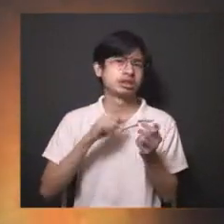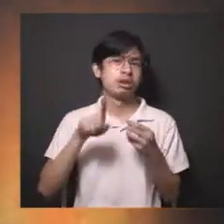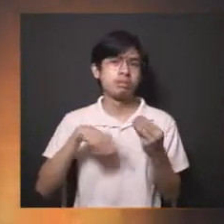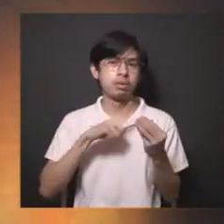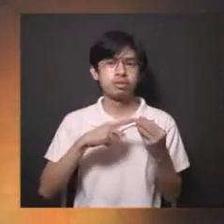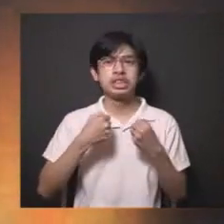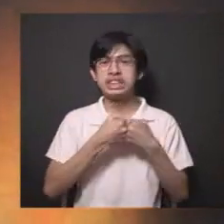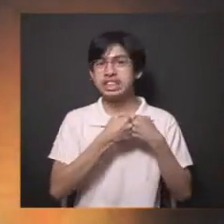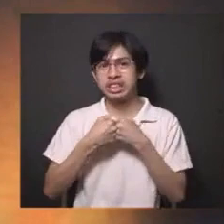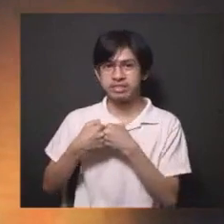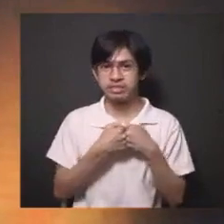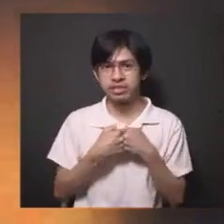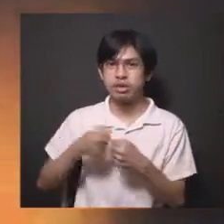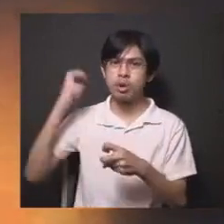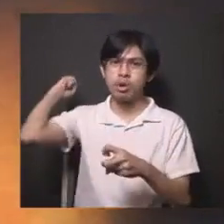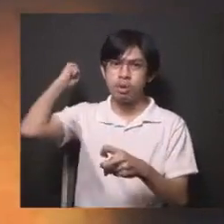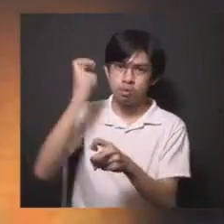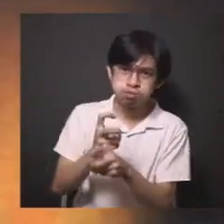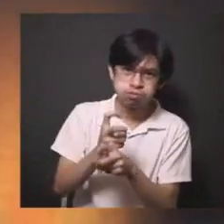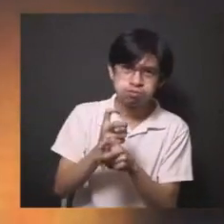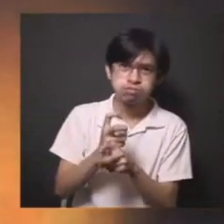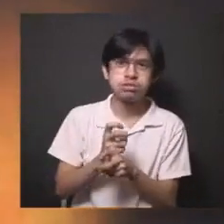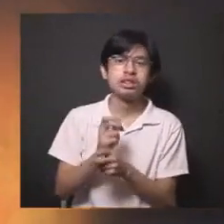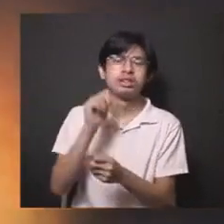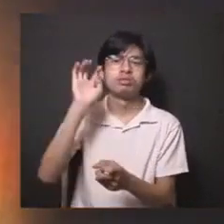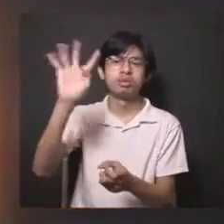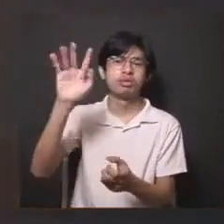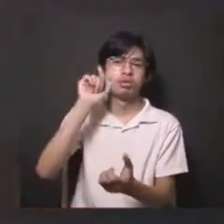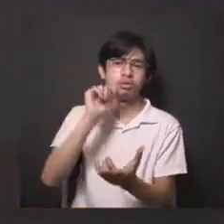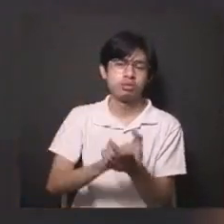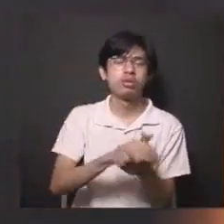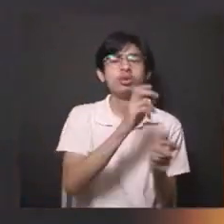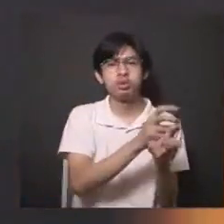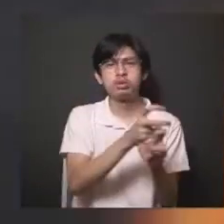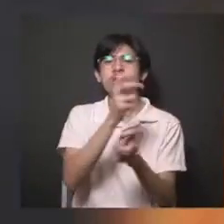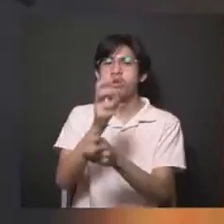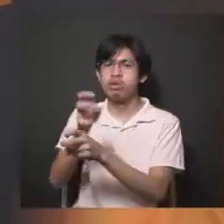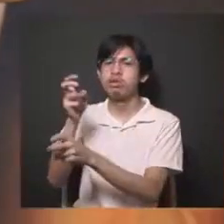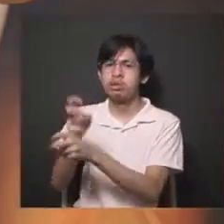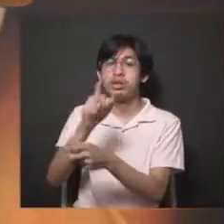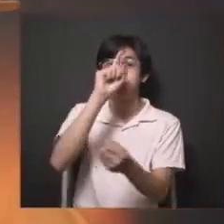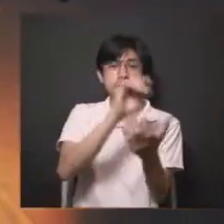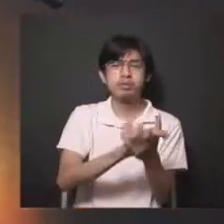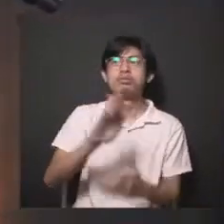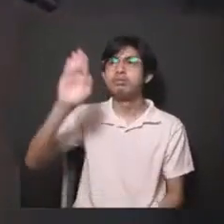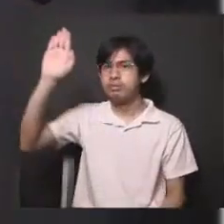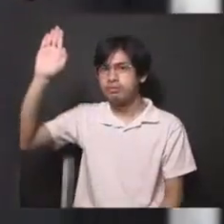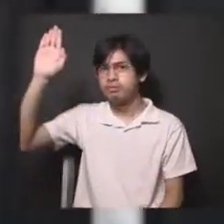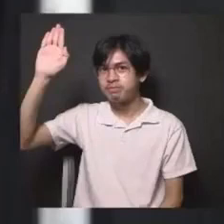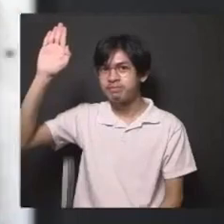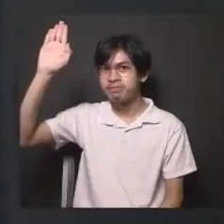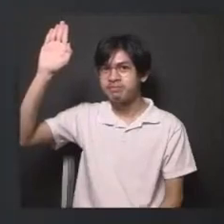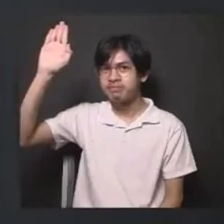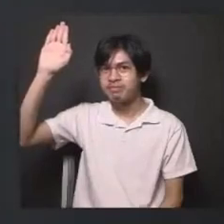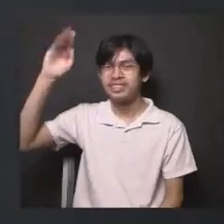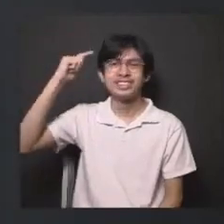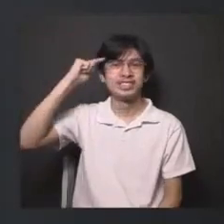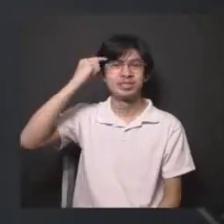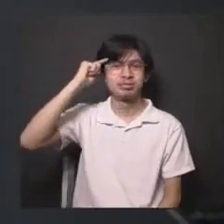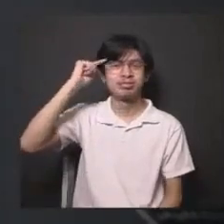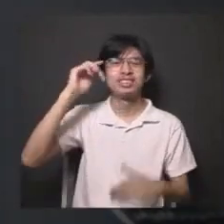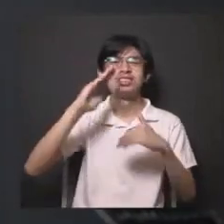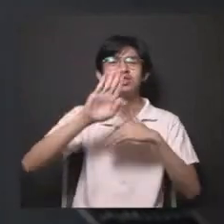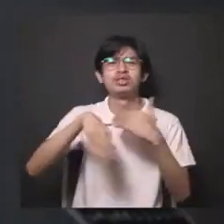having multiple wives. Husbands, raise your hand. Husbands. Think about all the lovely challenges that you